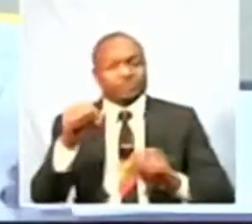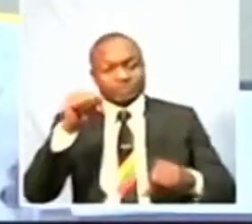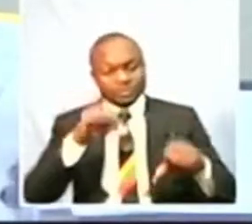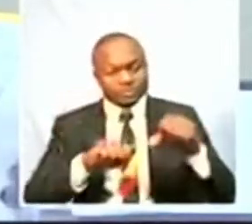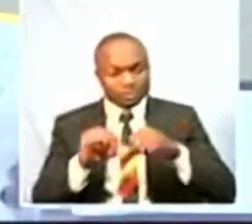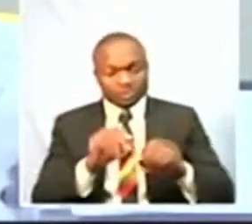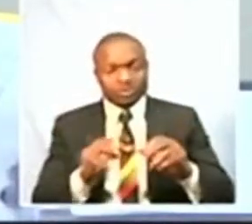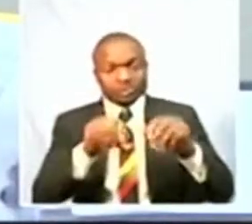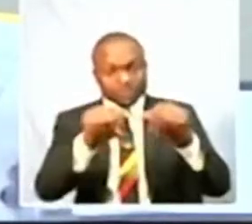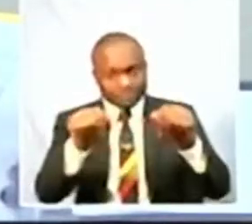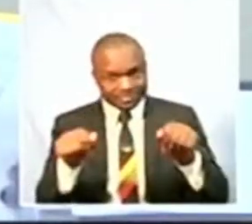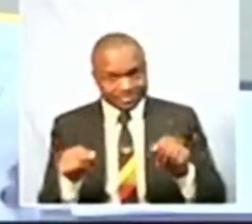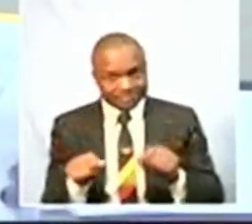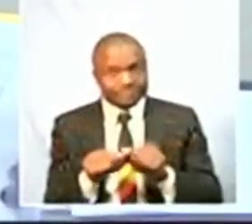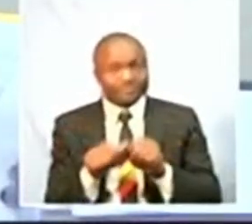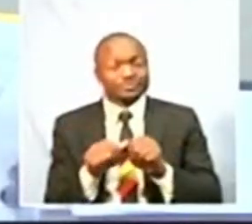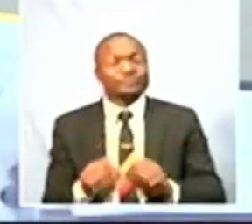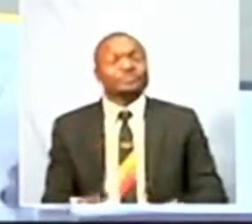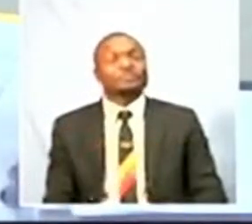General?